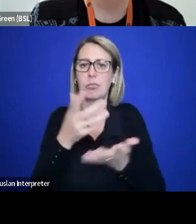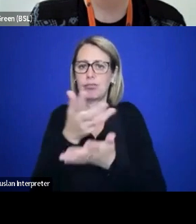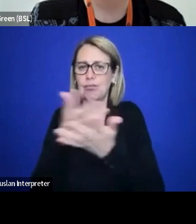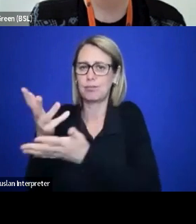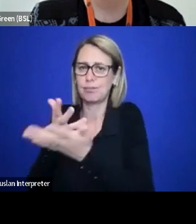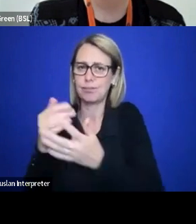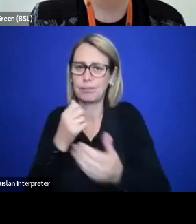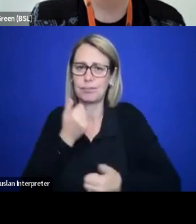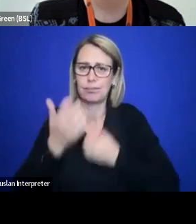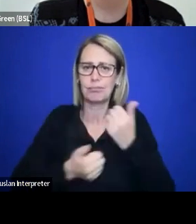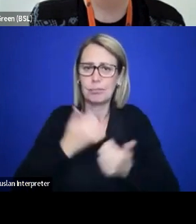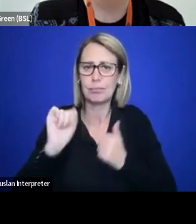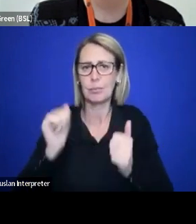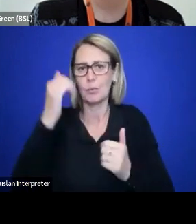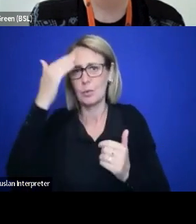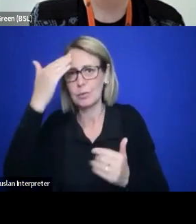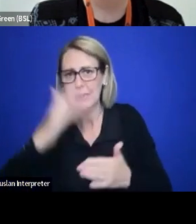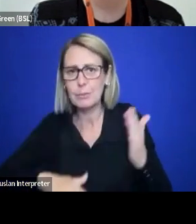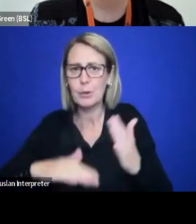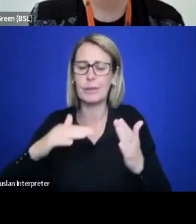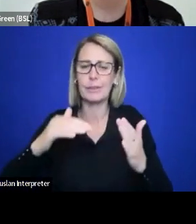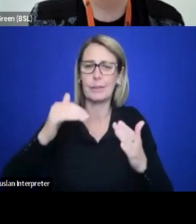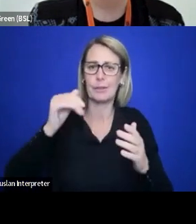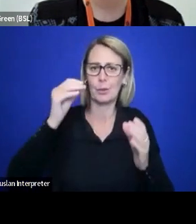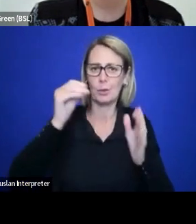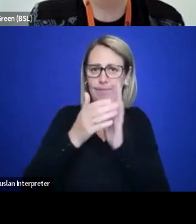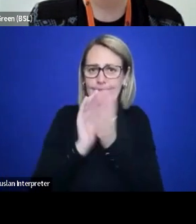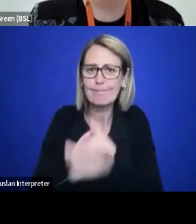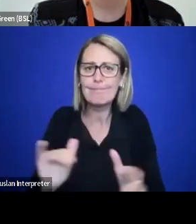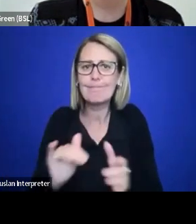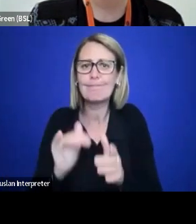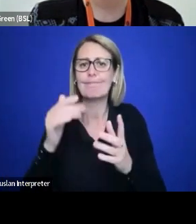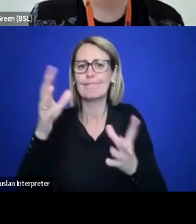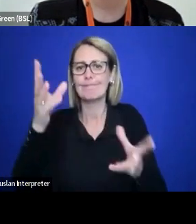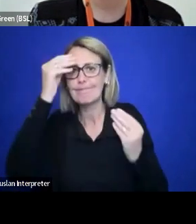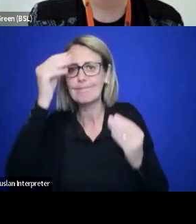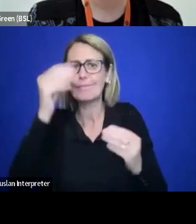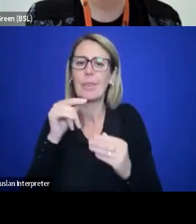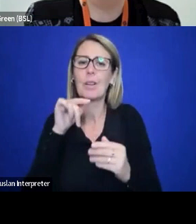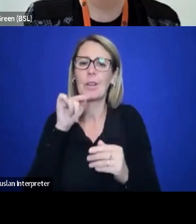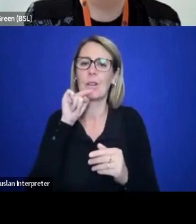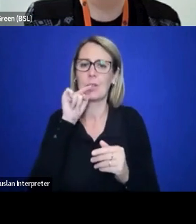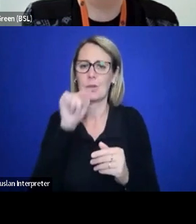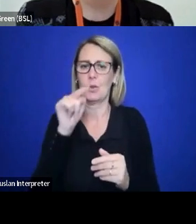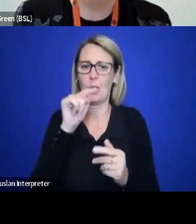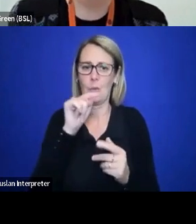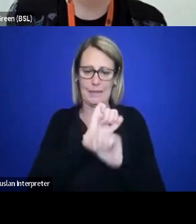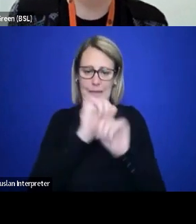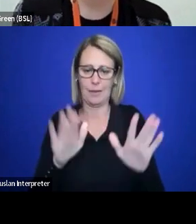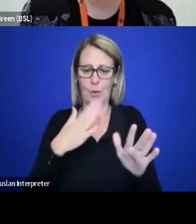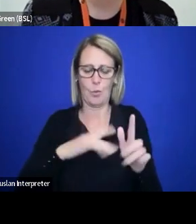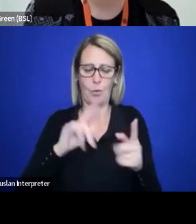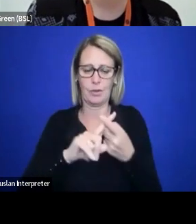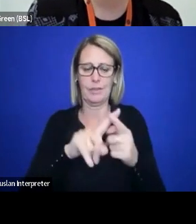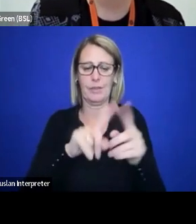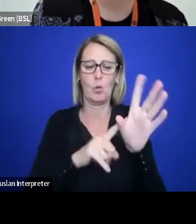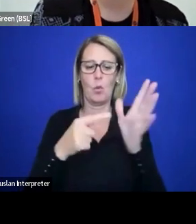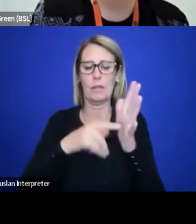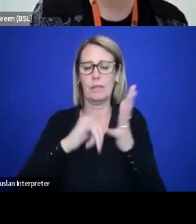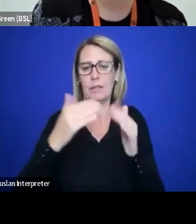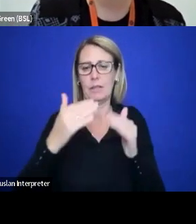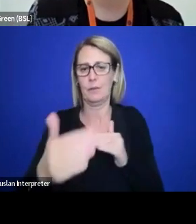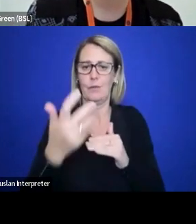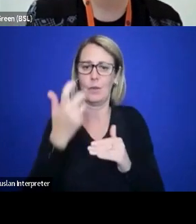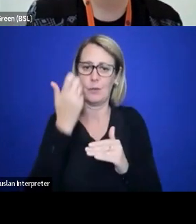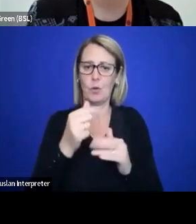your expertise, your experiences. It's clear from the discussion that we want to sustain YTS well into the future, and hopefully